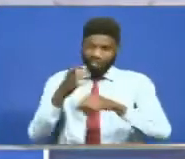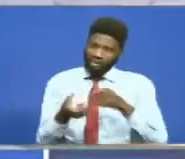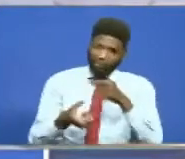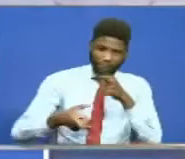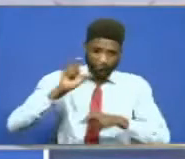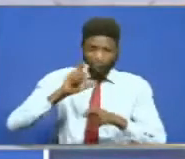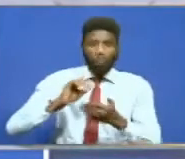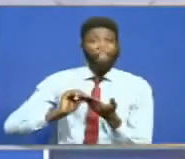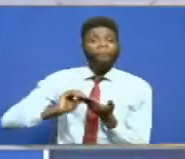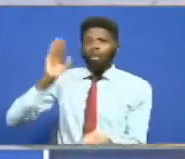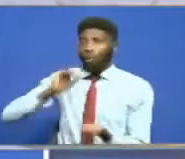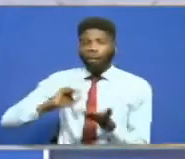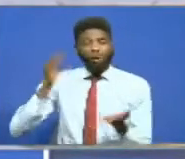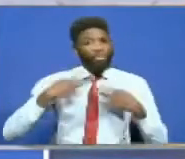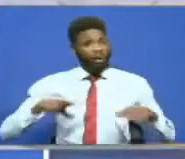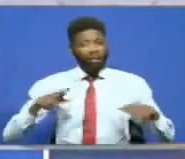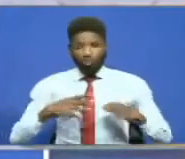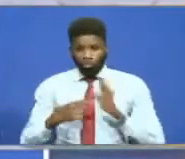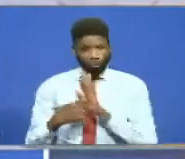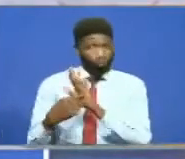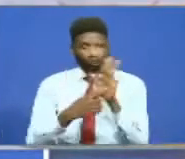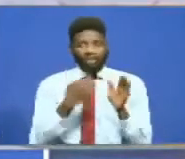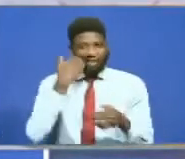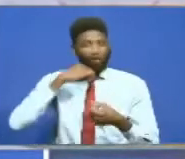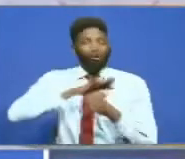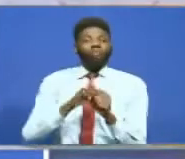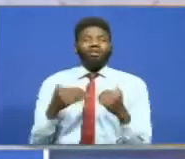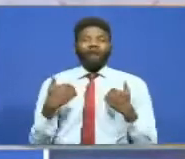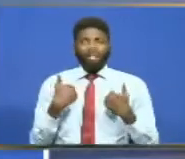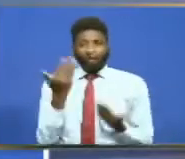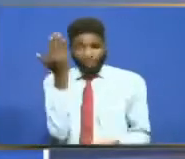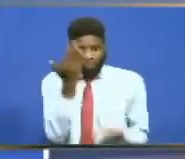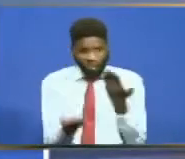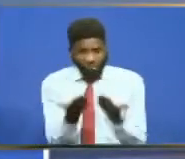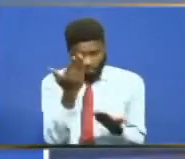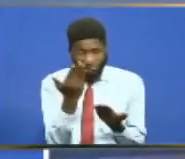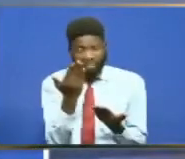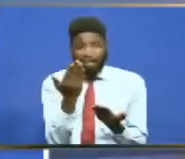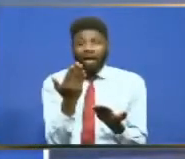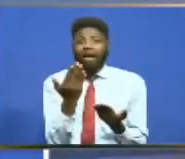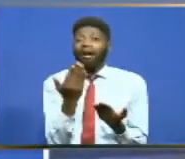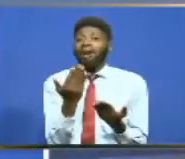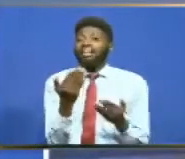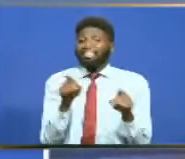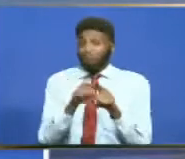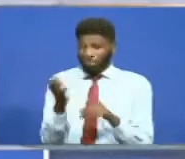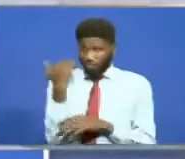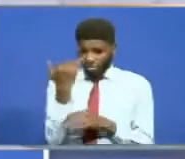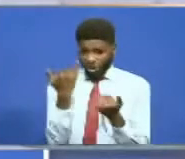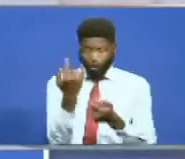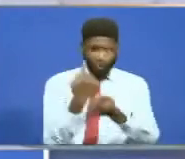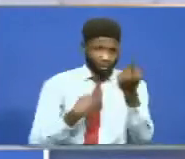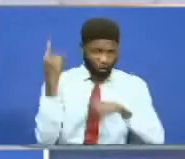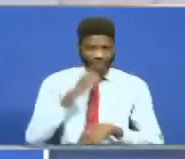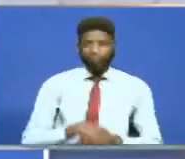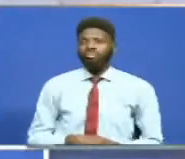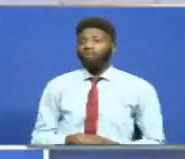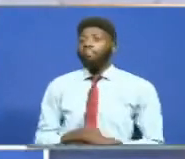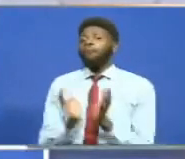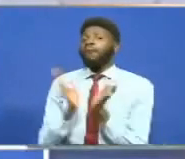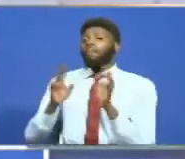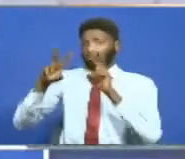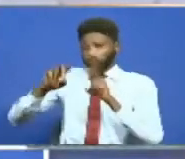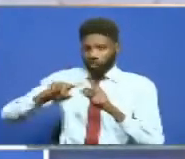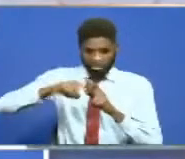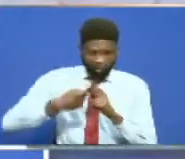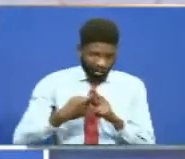people now showing serious symptoms of COVID-19 compared to before. We've commenced mass testing. It must be known that it's